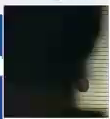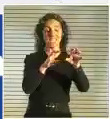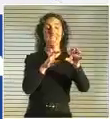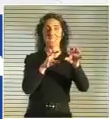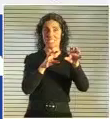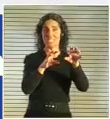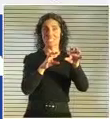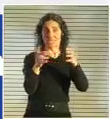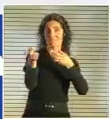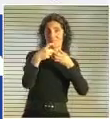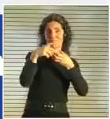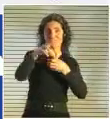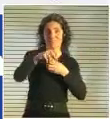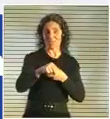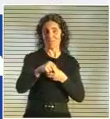employees